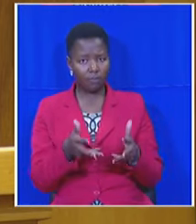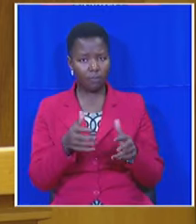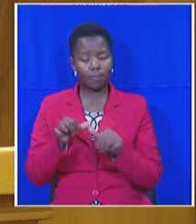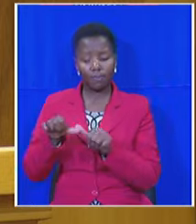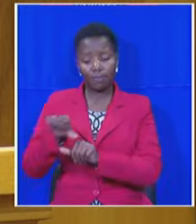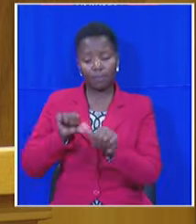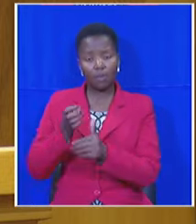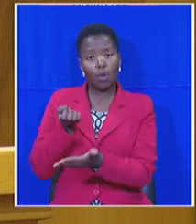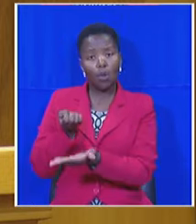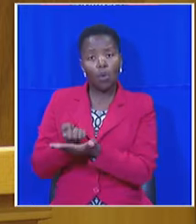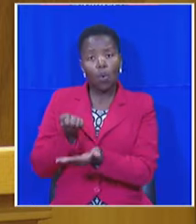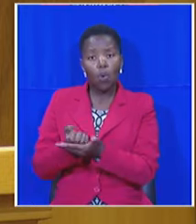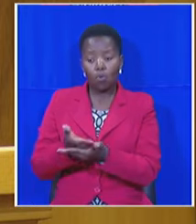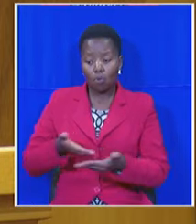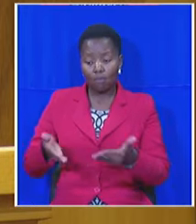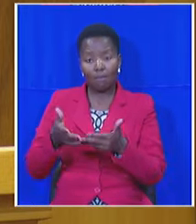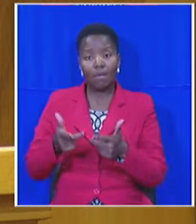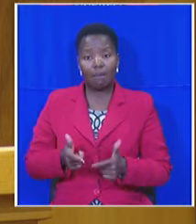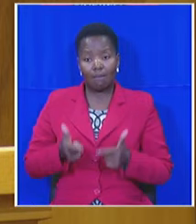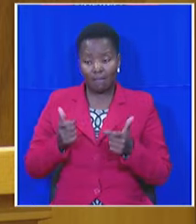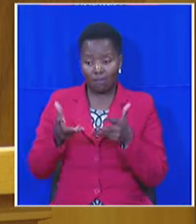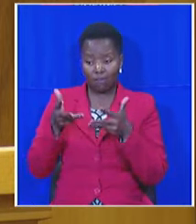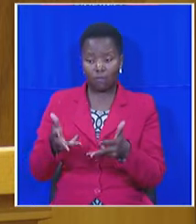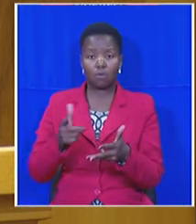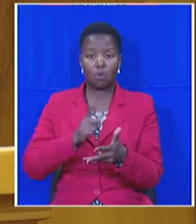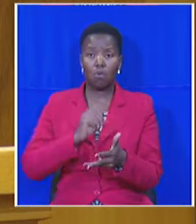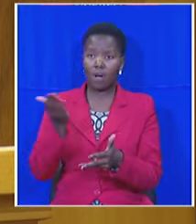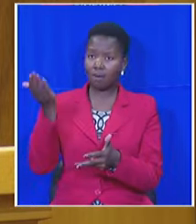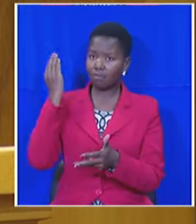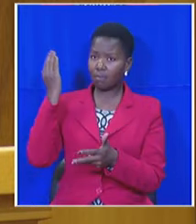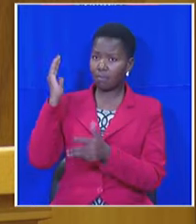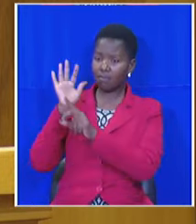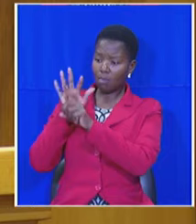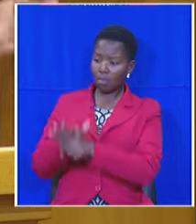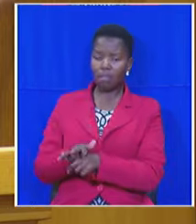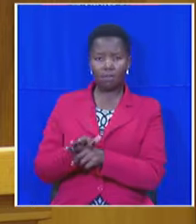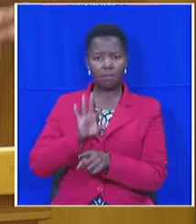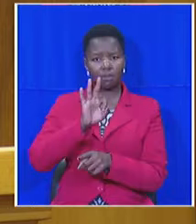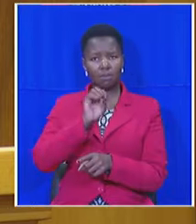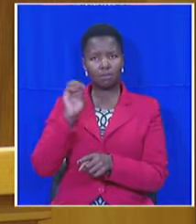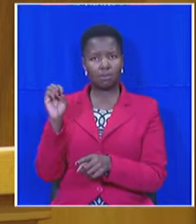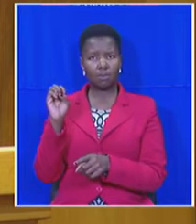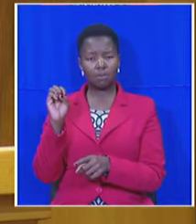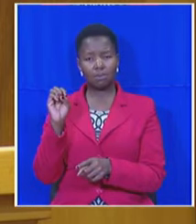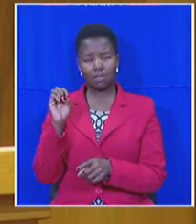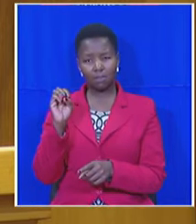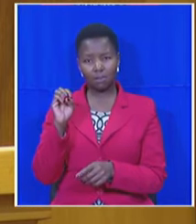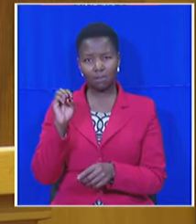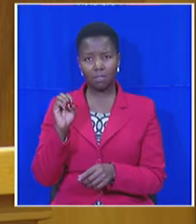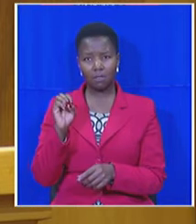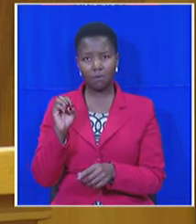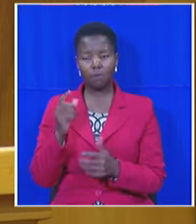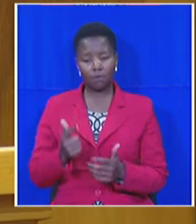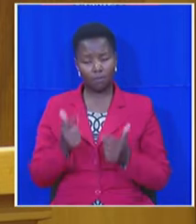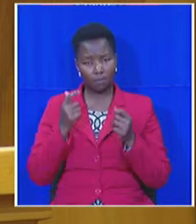under which our people live. After having been oppressed for 300 years, this is the society we live in.